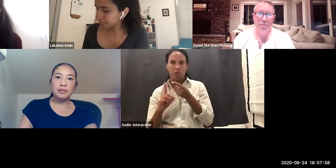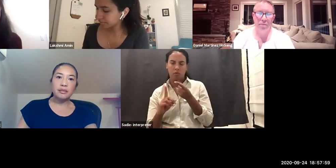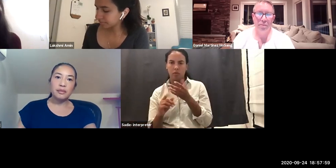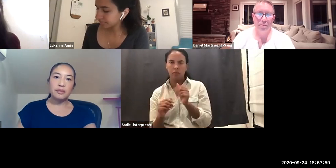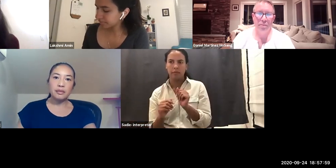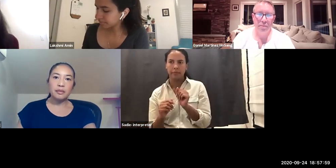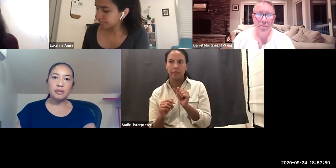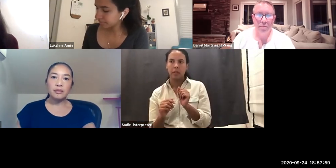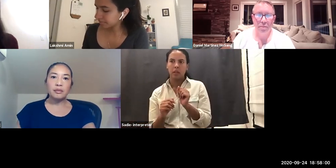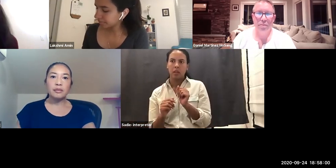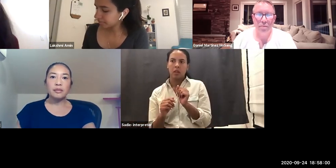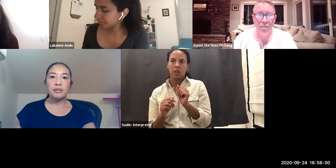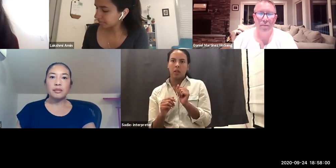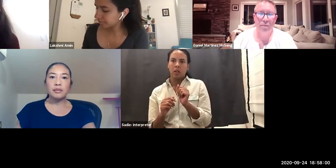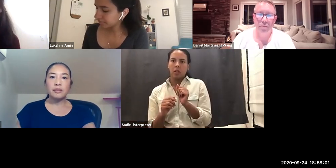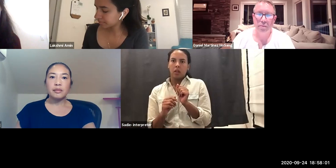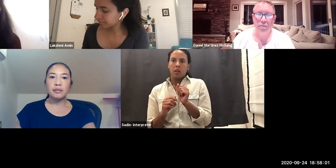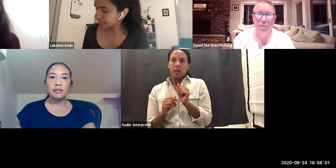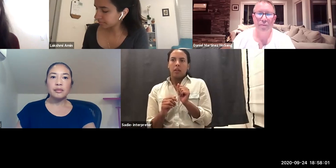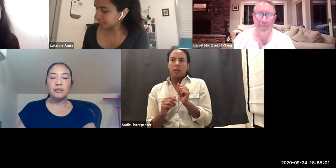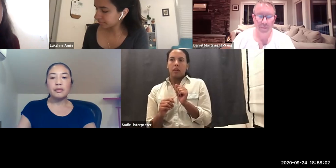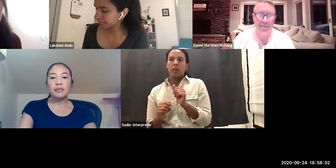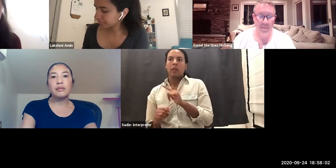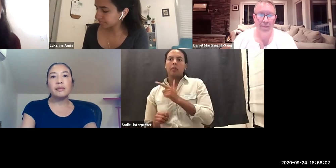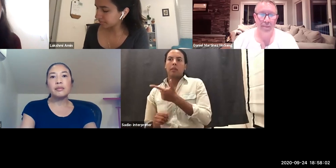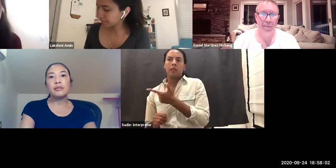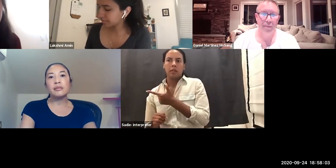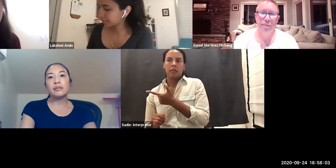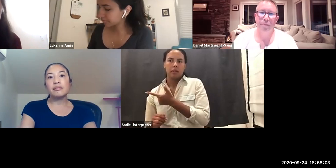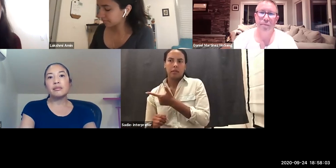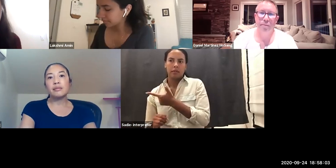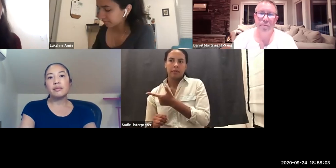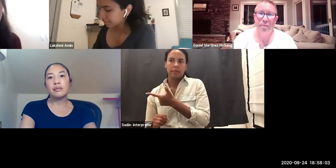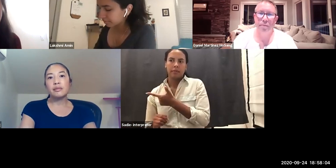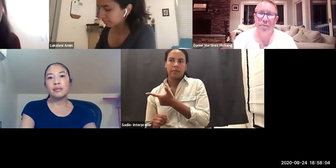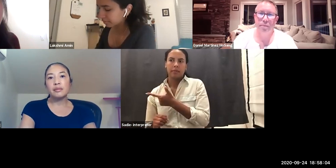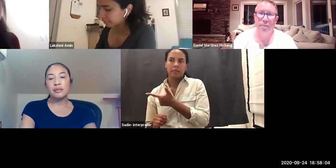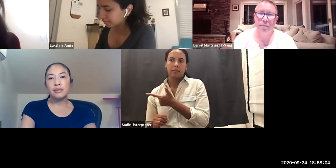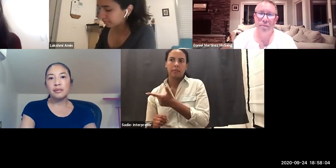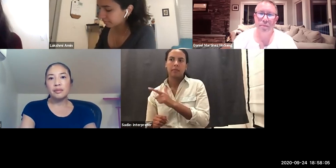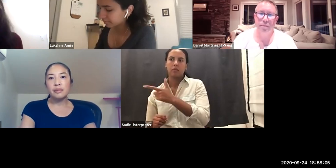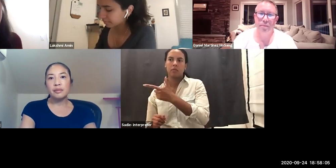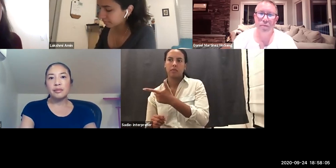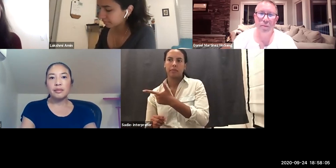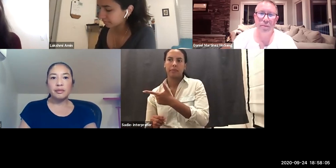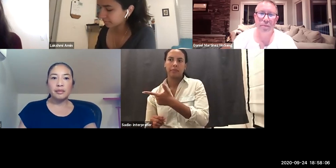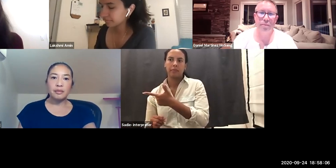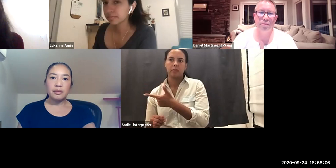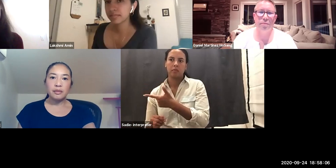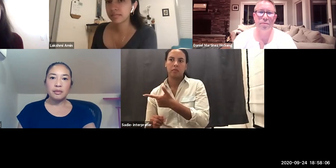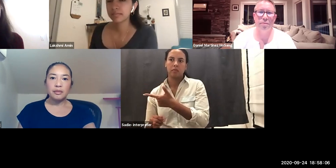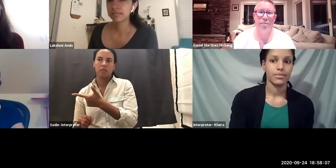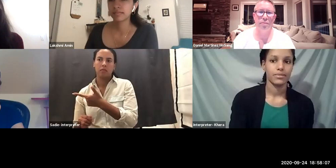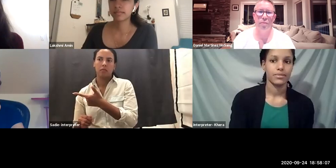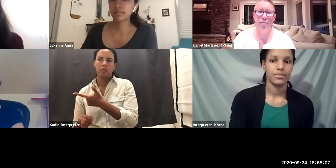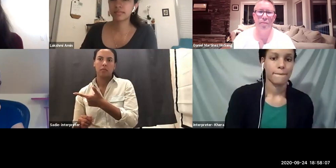policy, and you know, the context is a lot broader than just that. So when I interviewed these people, I was really interested in